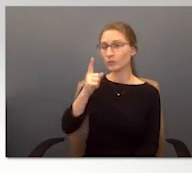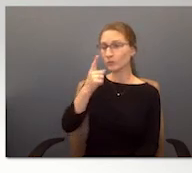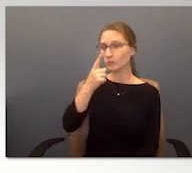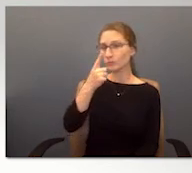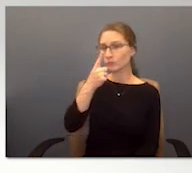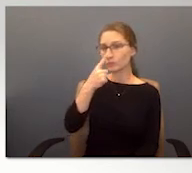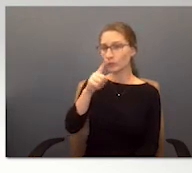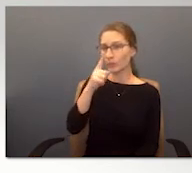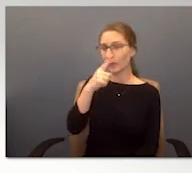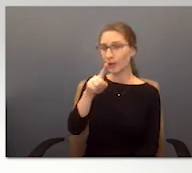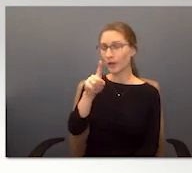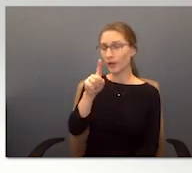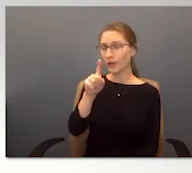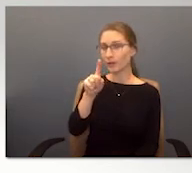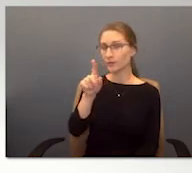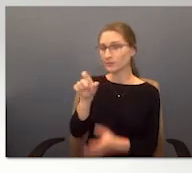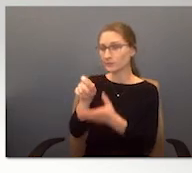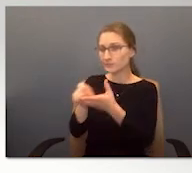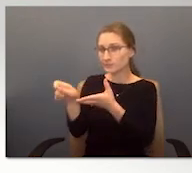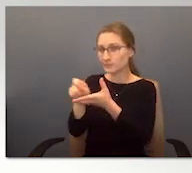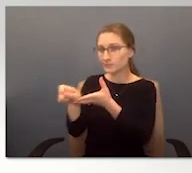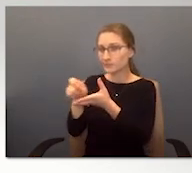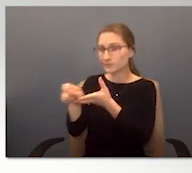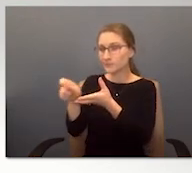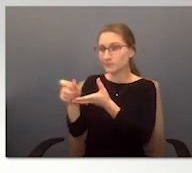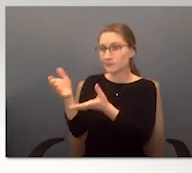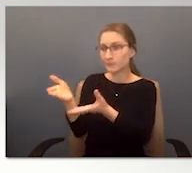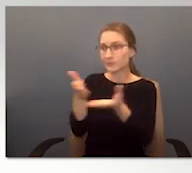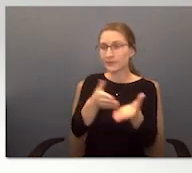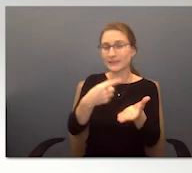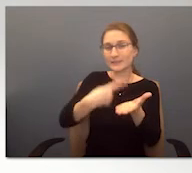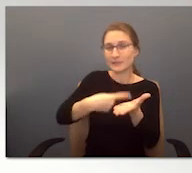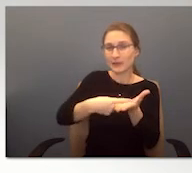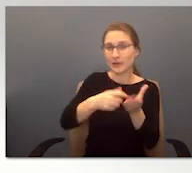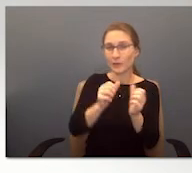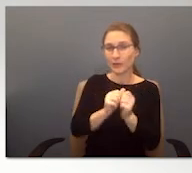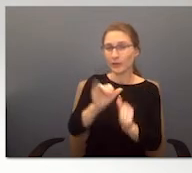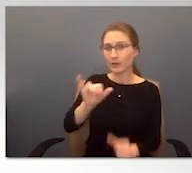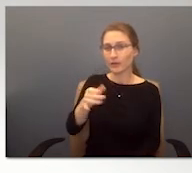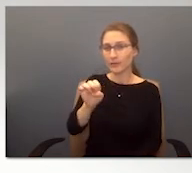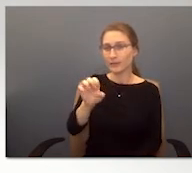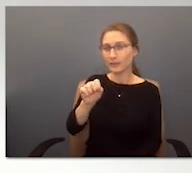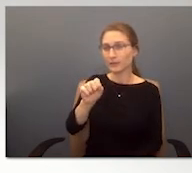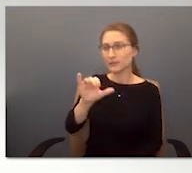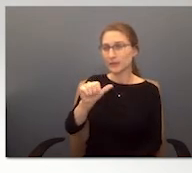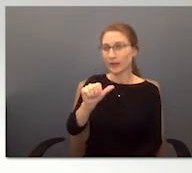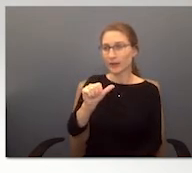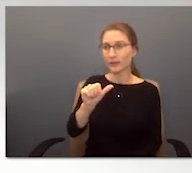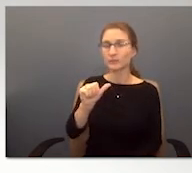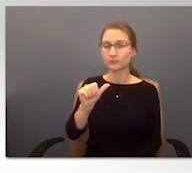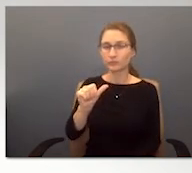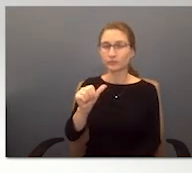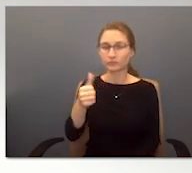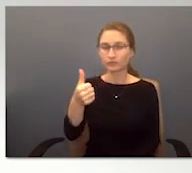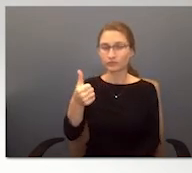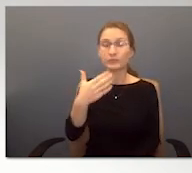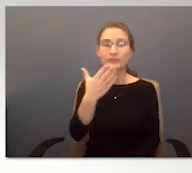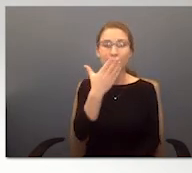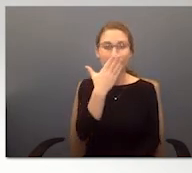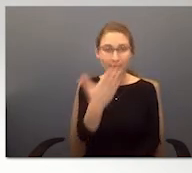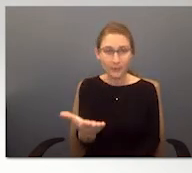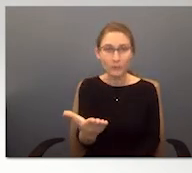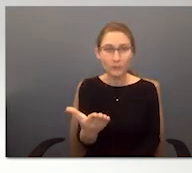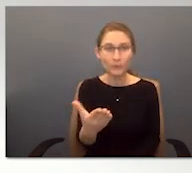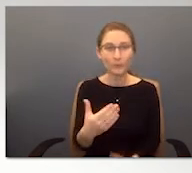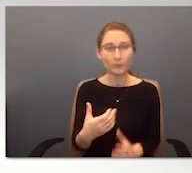that and just take it back and discuss with Jessica? Can I get my question? Yeah, Please, yeah, I'll give you my card as well. yeah,